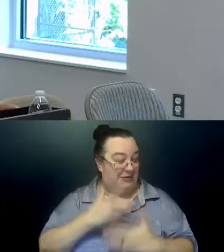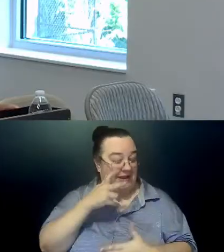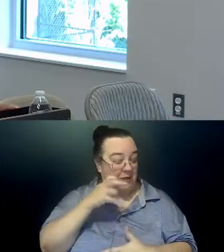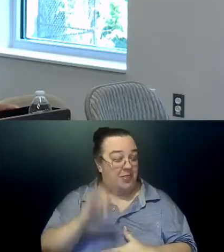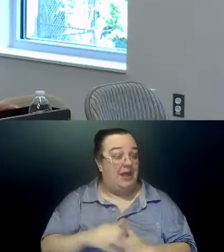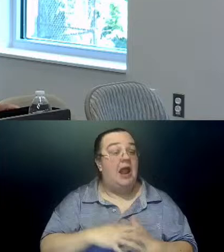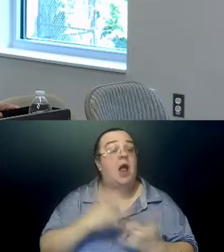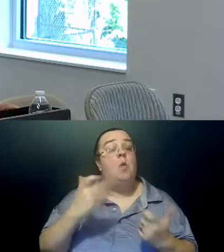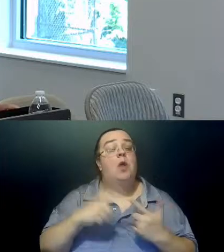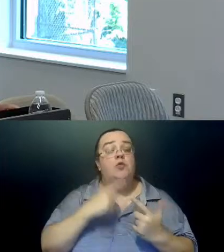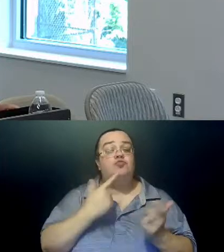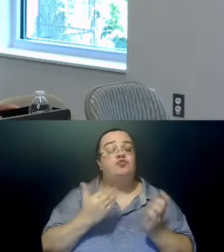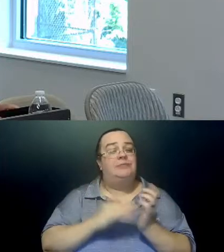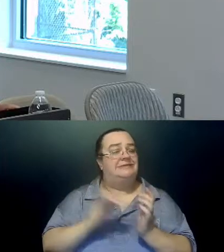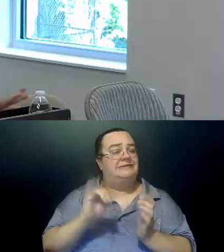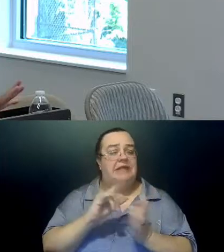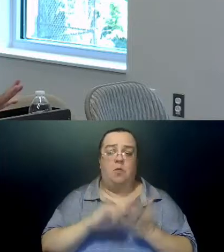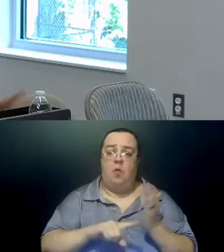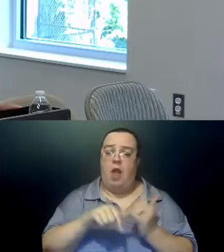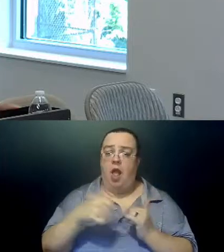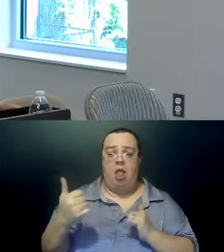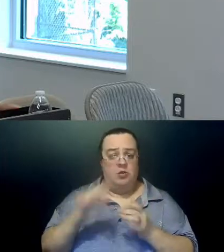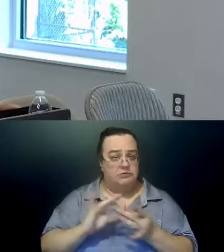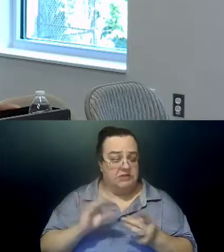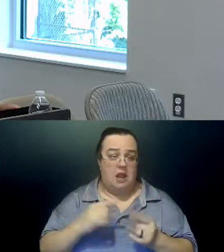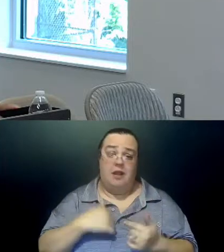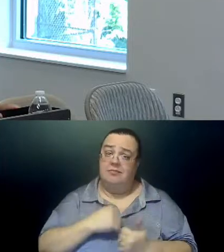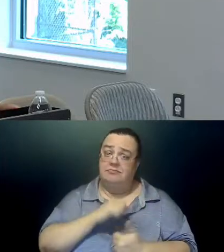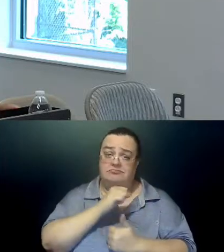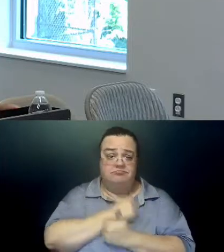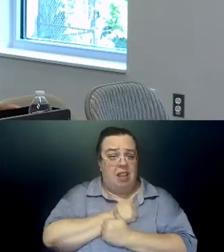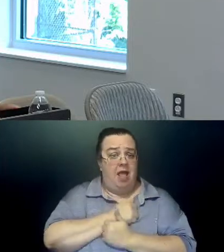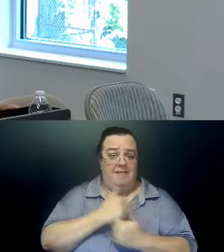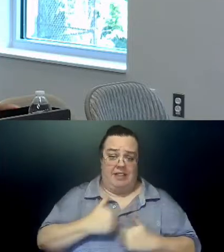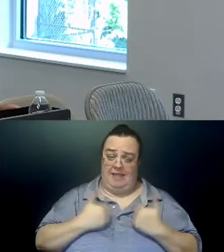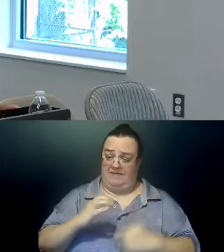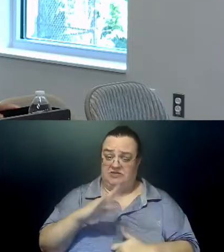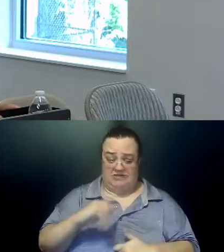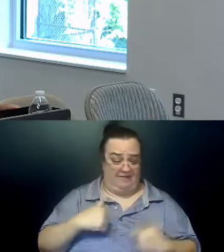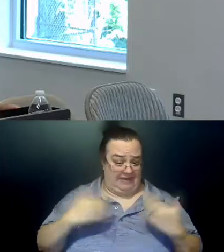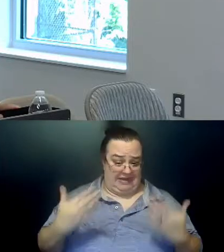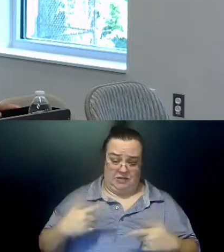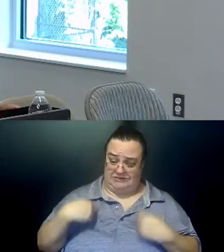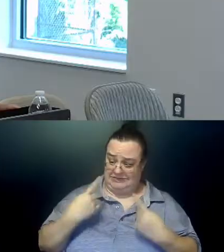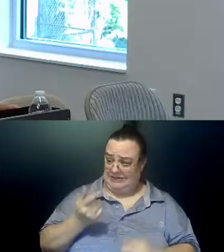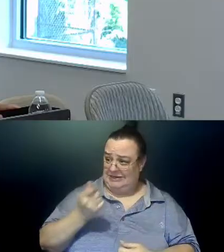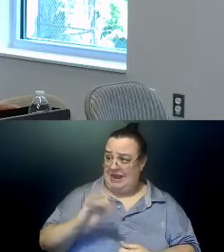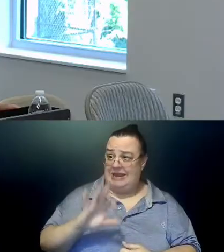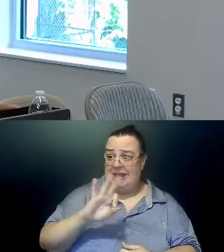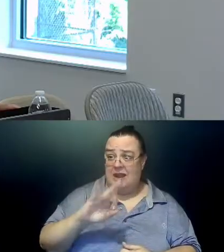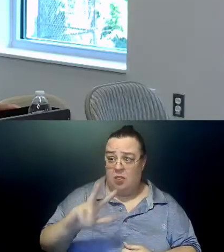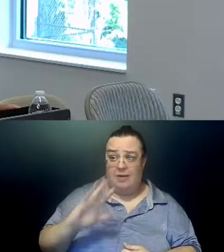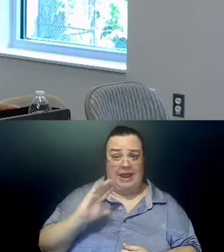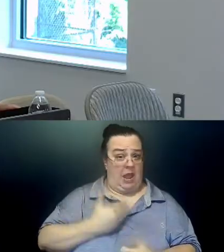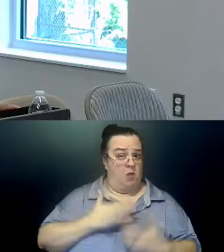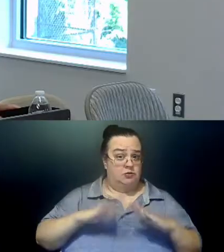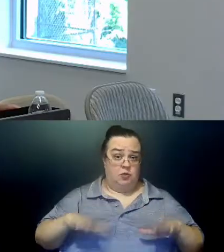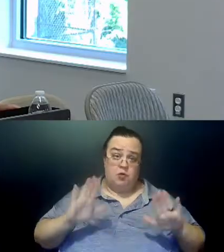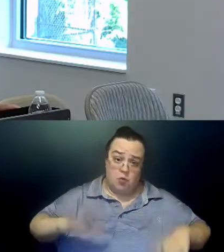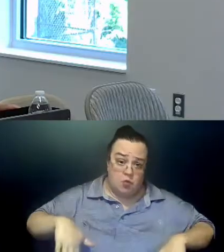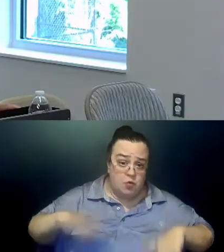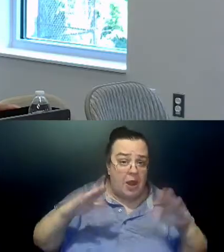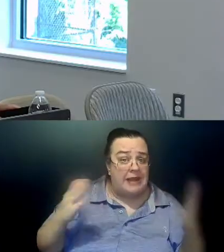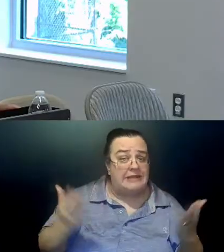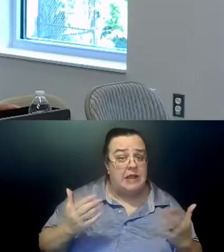echo what everyone else has said. I love living in Cheverly. I've been here since 1993. We raised our children here. We are aging, and we'd like to